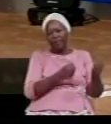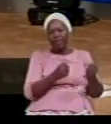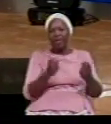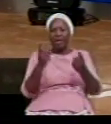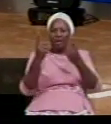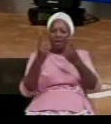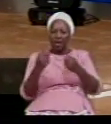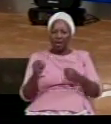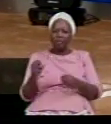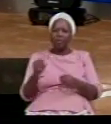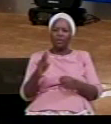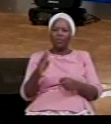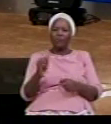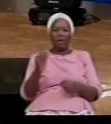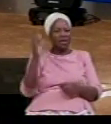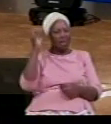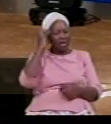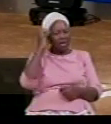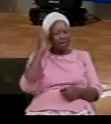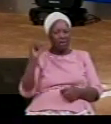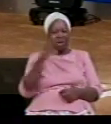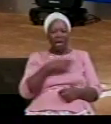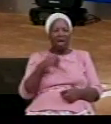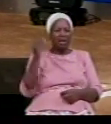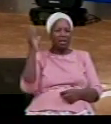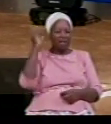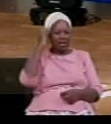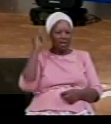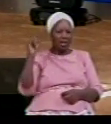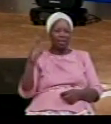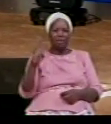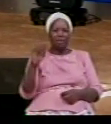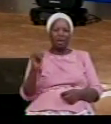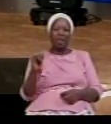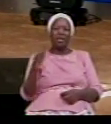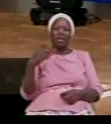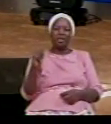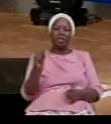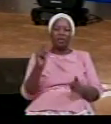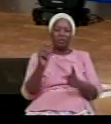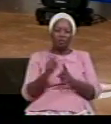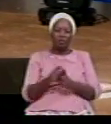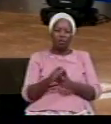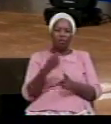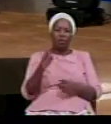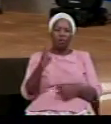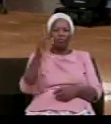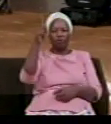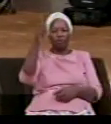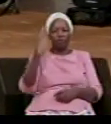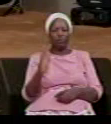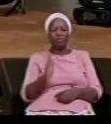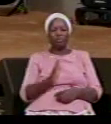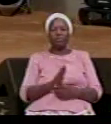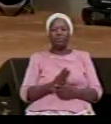comes by hearing, and hearing by the word of God.